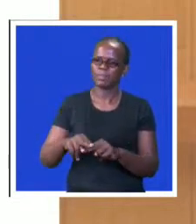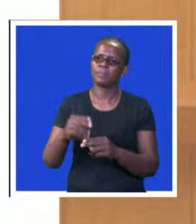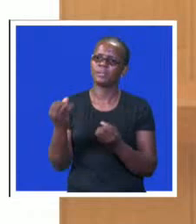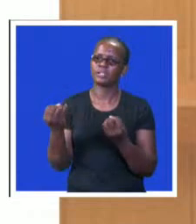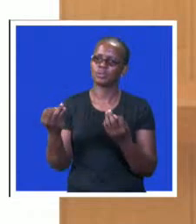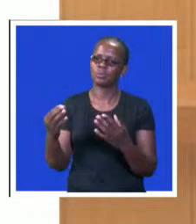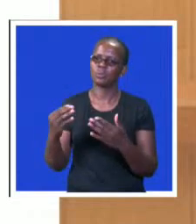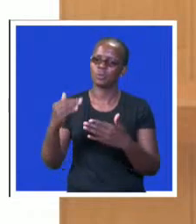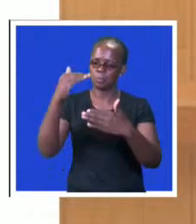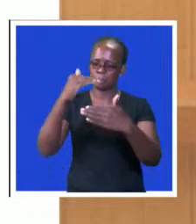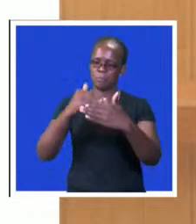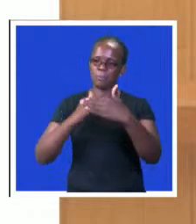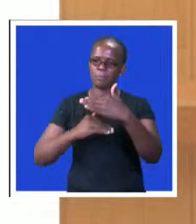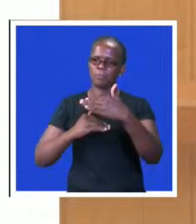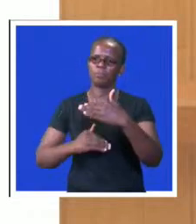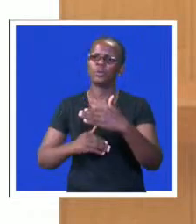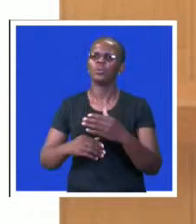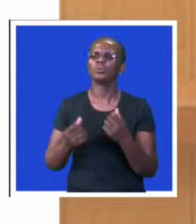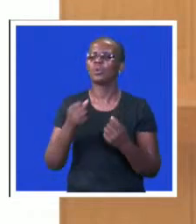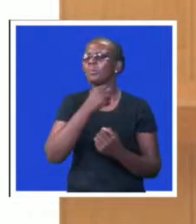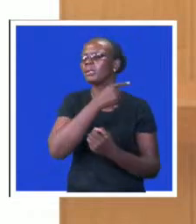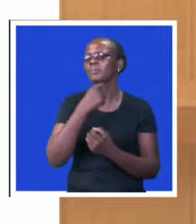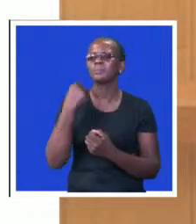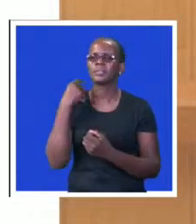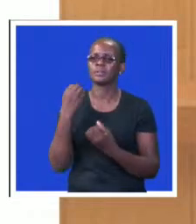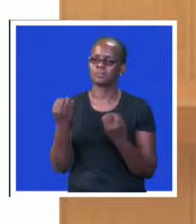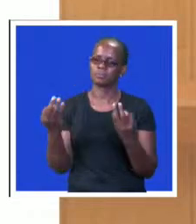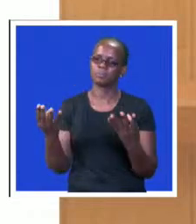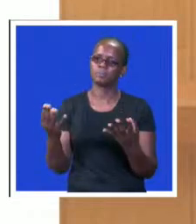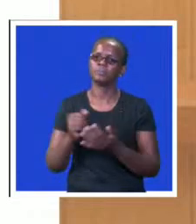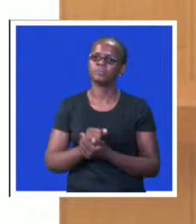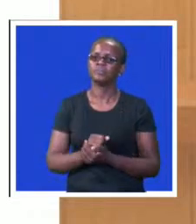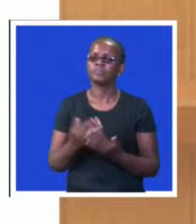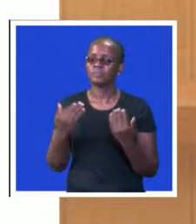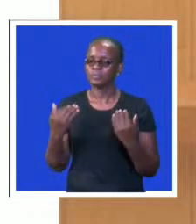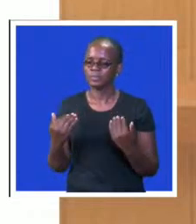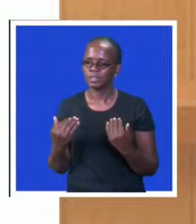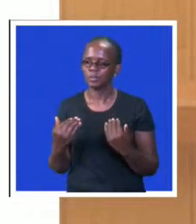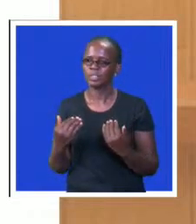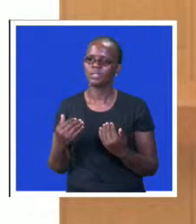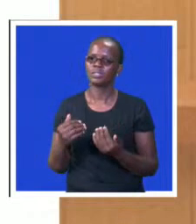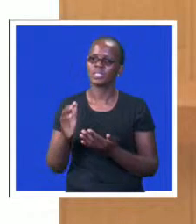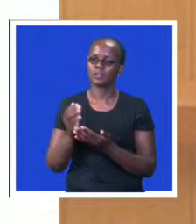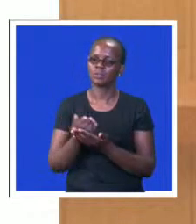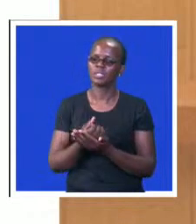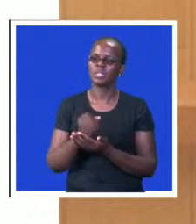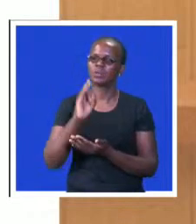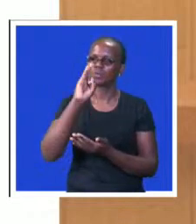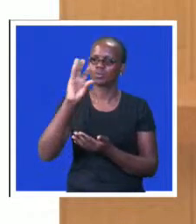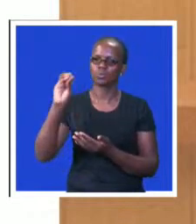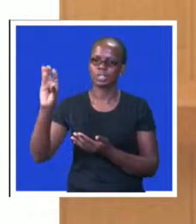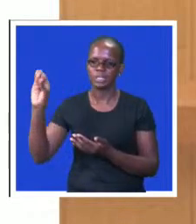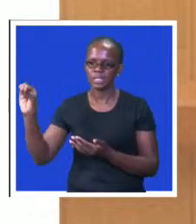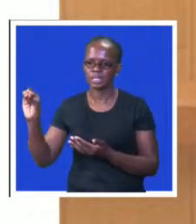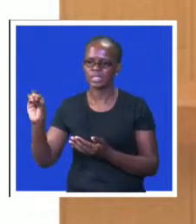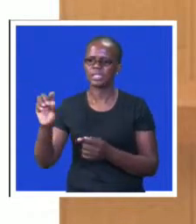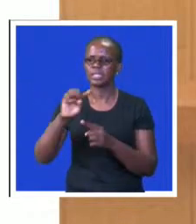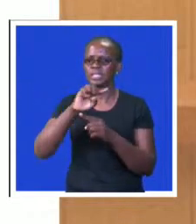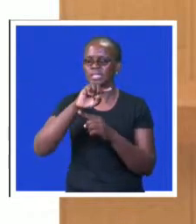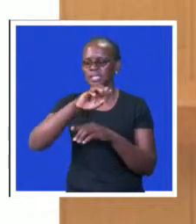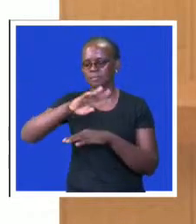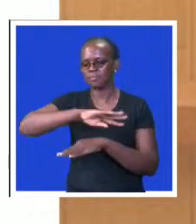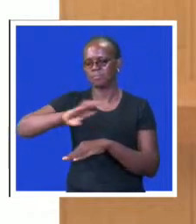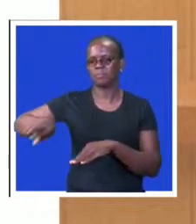able to subtract. So now we are going to subtract the 180 emalangeni from 200